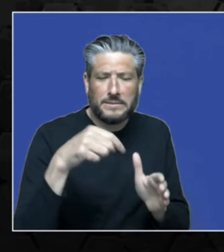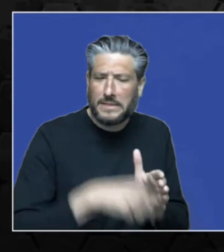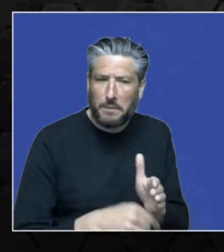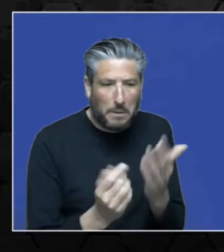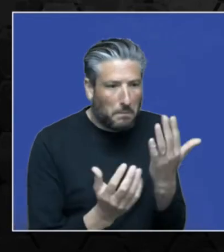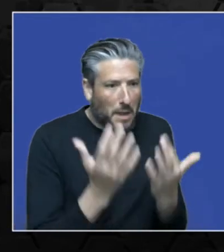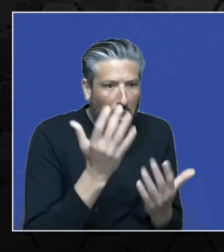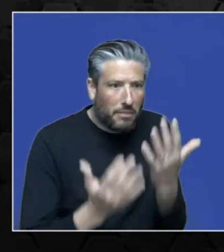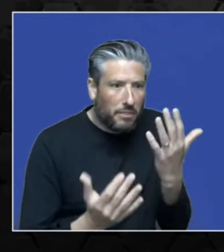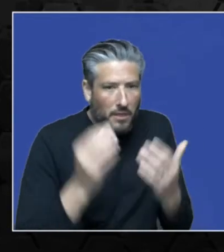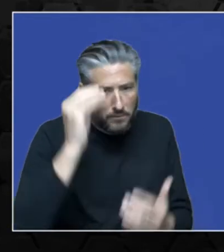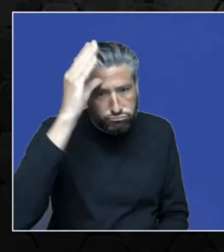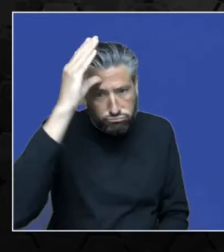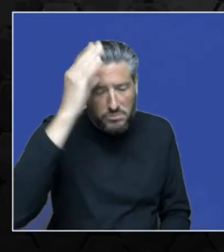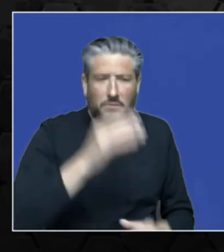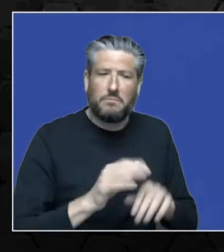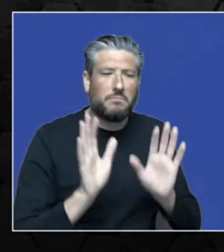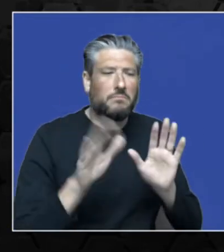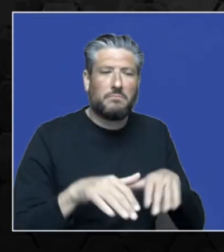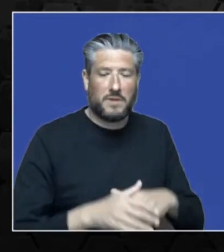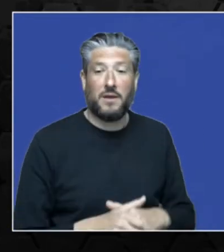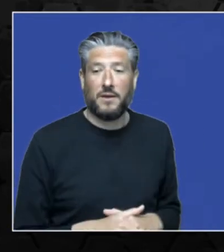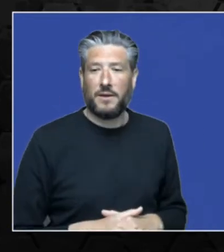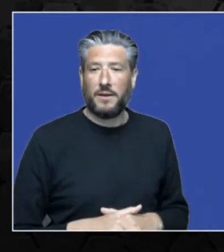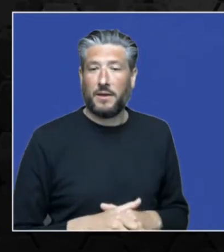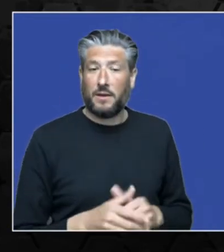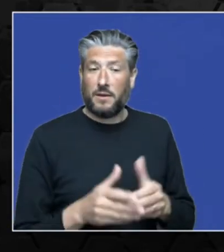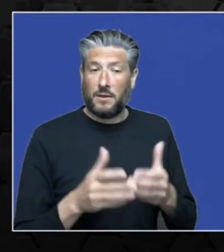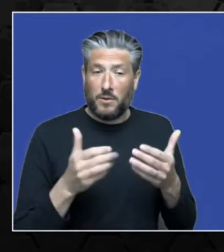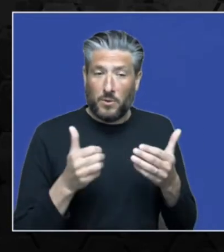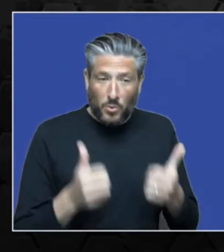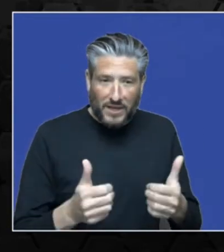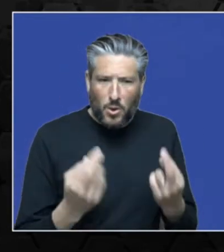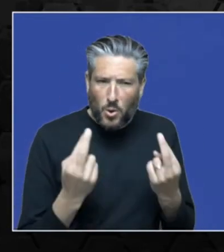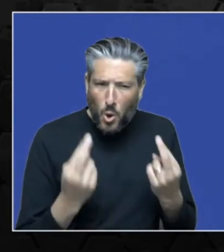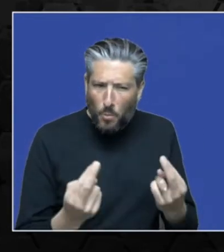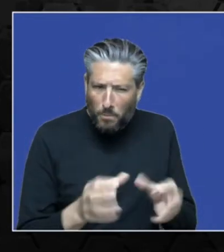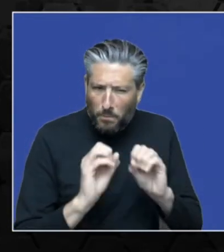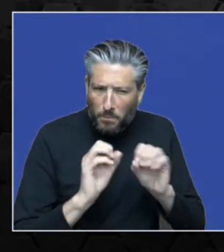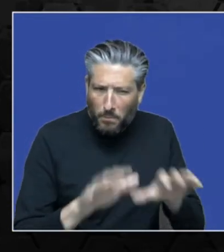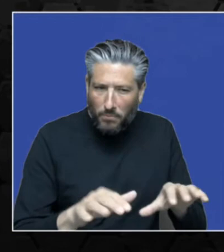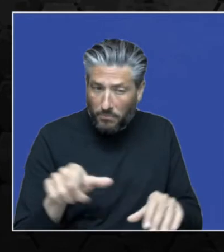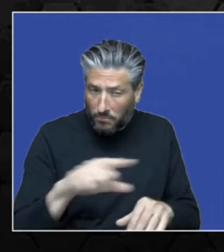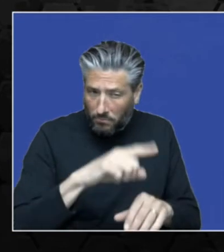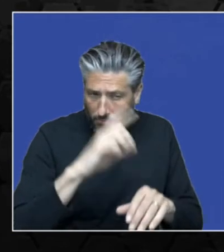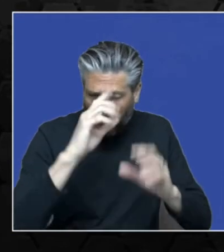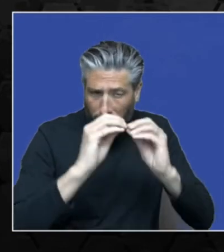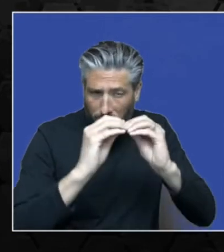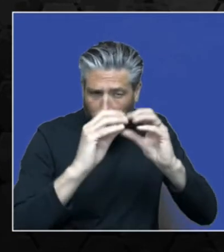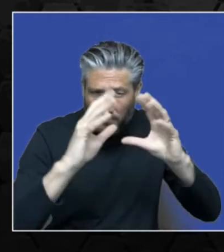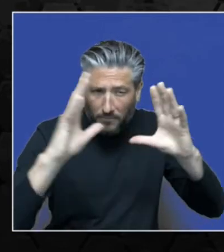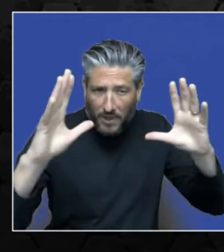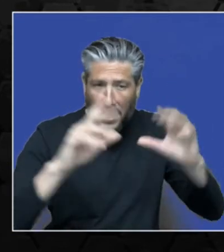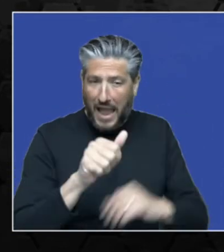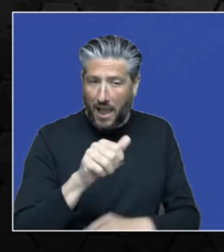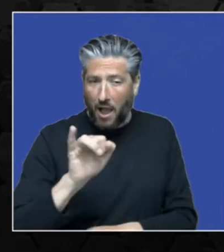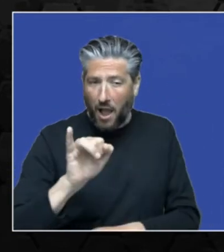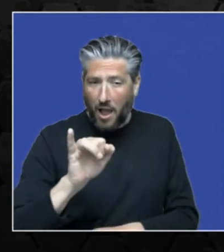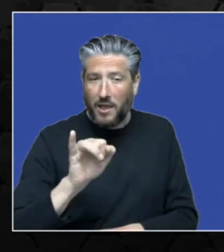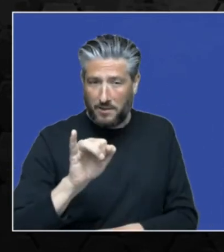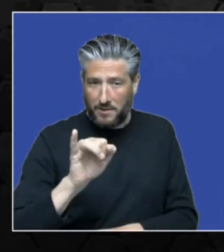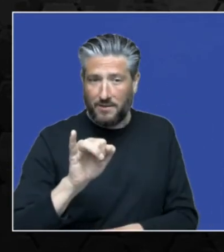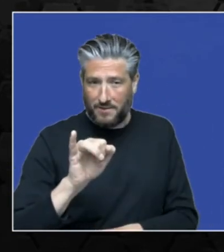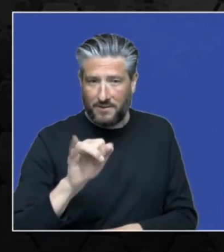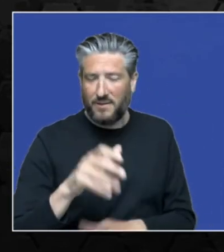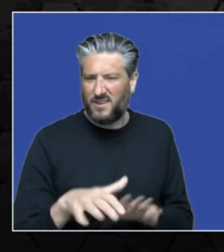a good understanding of what the roadmap to like AI and ML looks like. We'll talk a lot more about how you can get started with it.